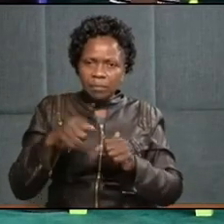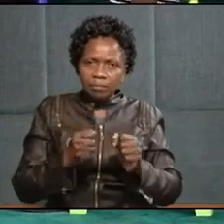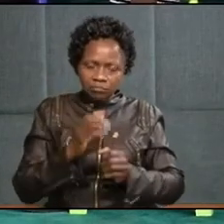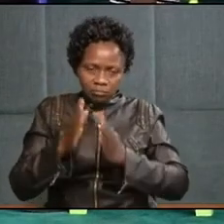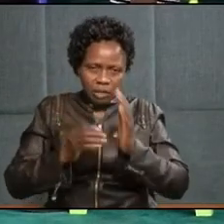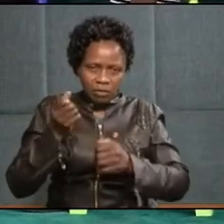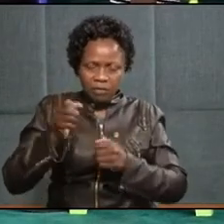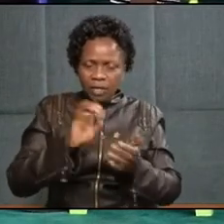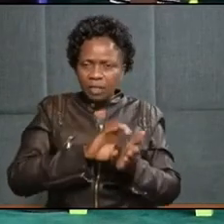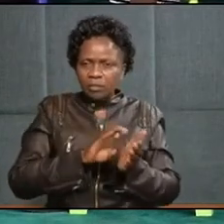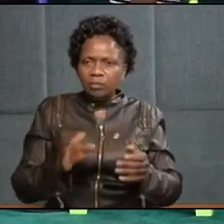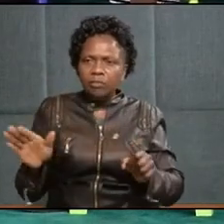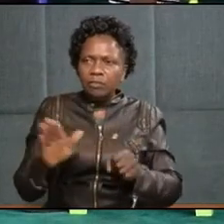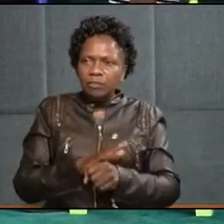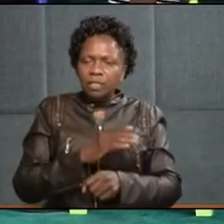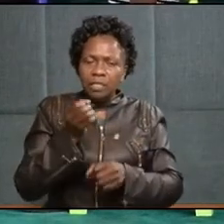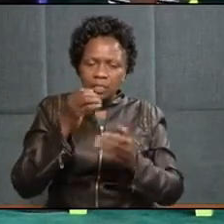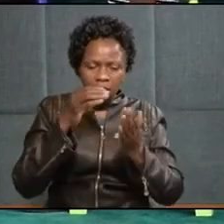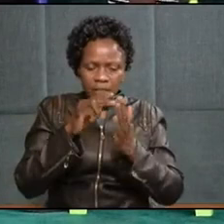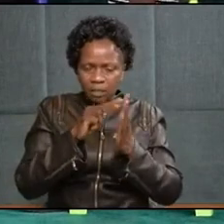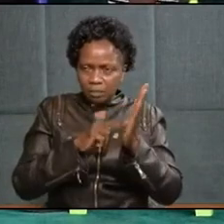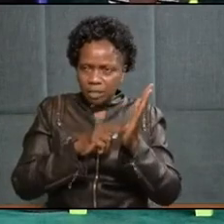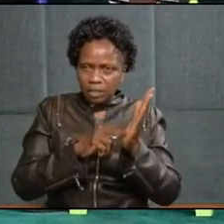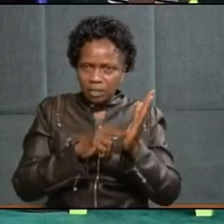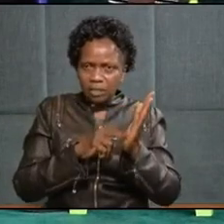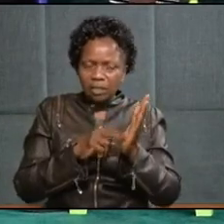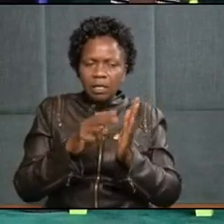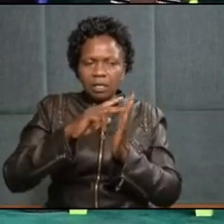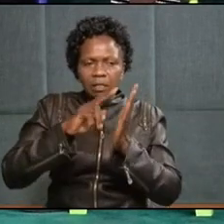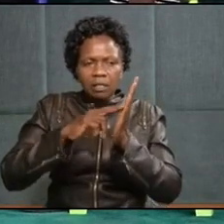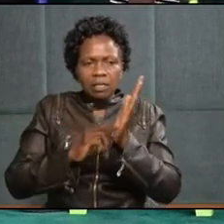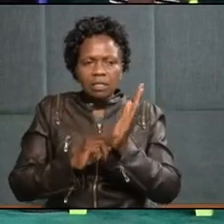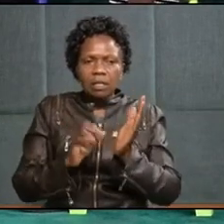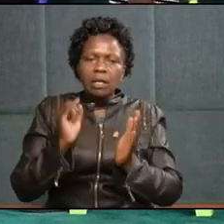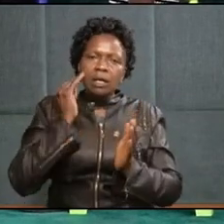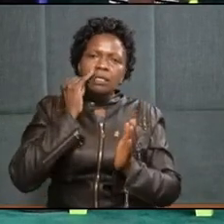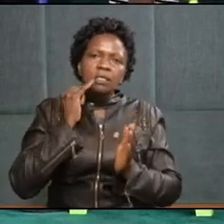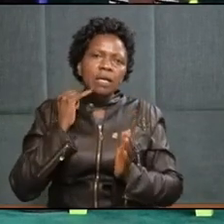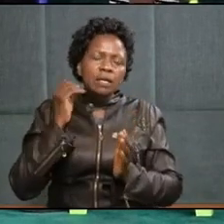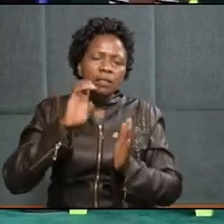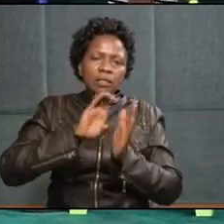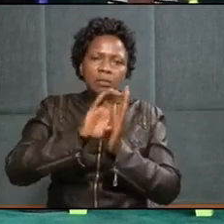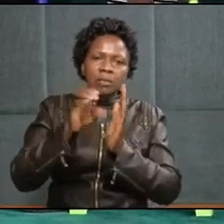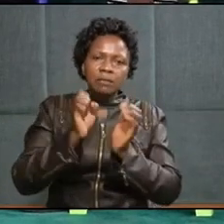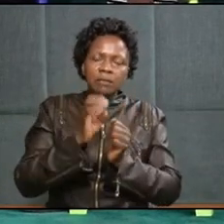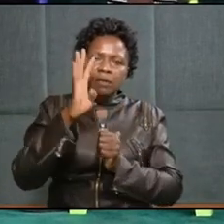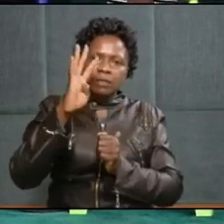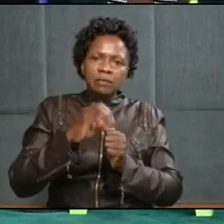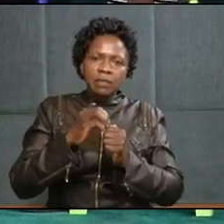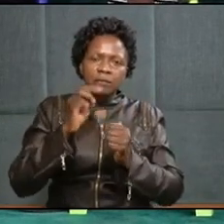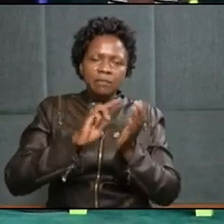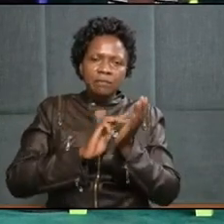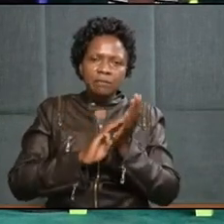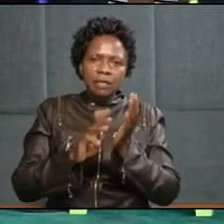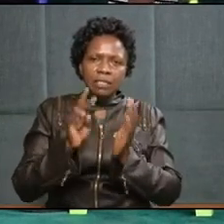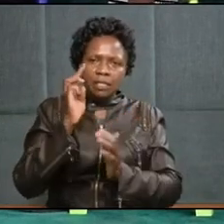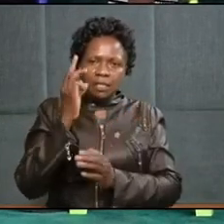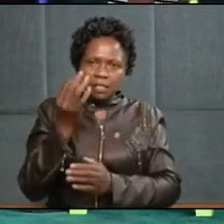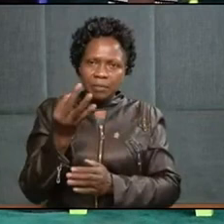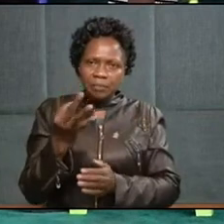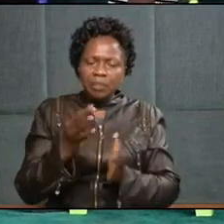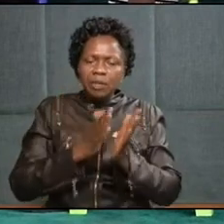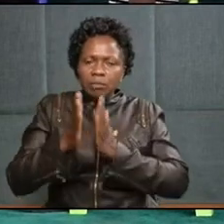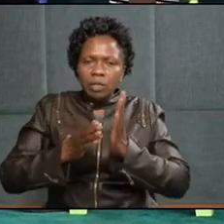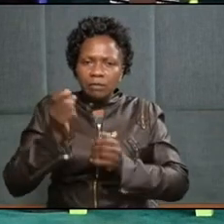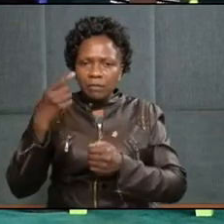He came to fulfill the scriptures as they are written in the book of Isaiah, chapter 40, verse 3. He came to prepare the